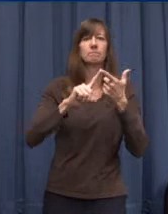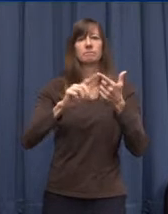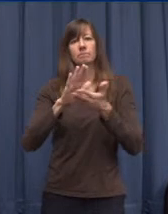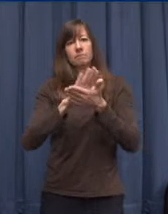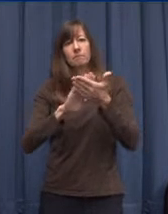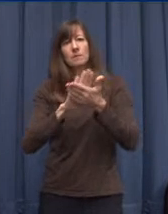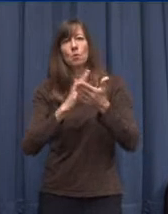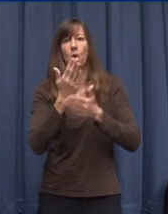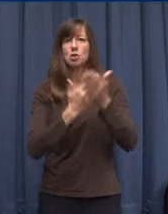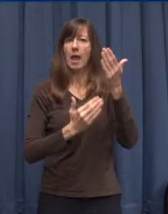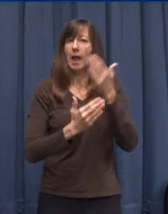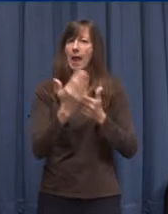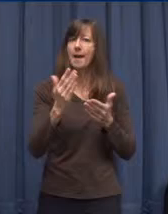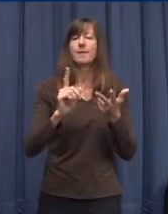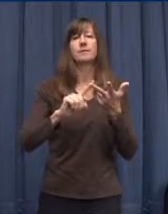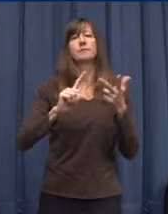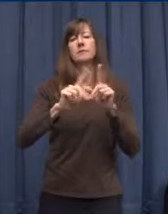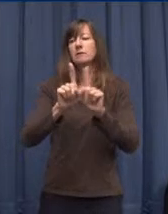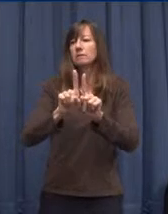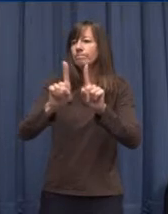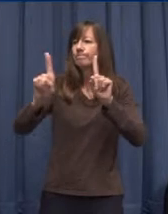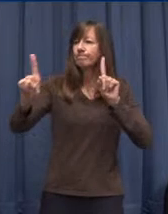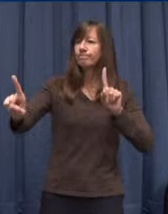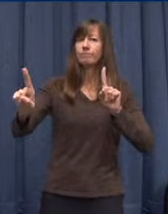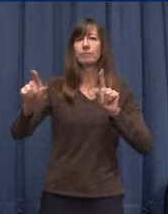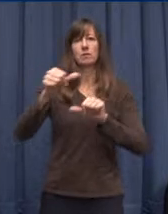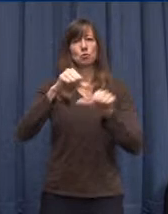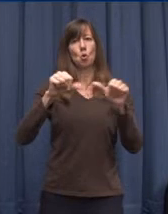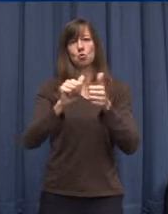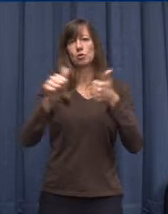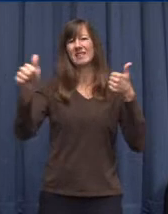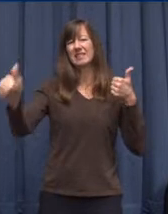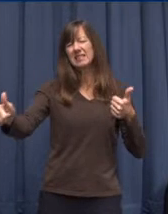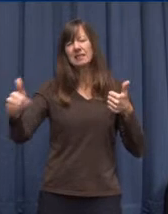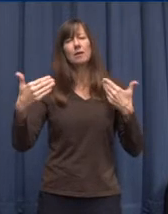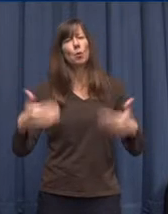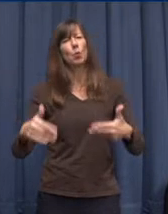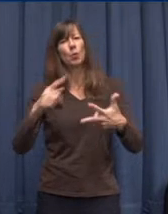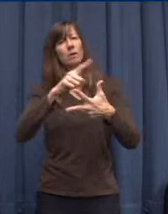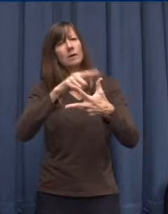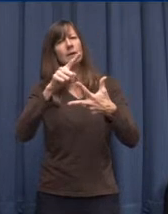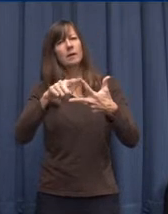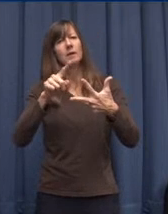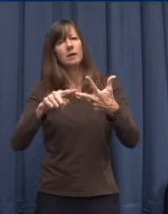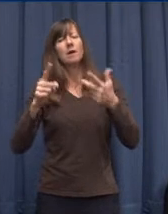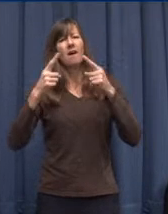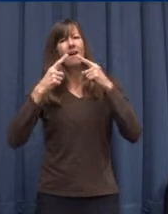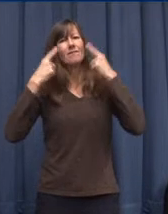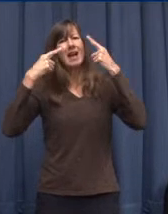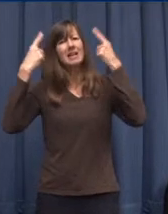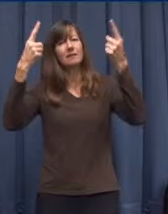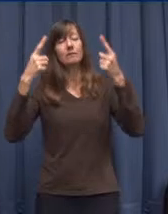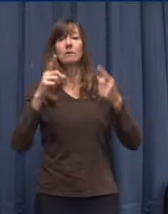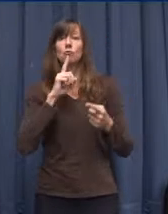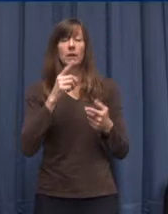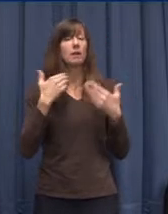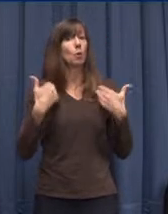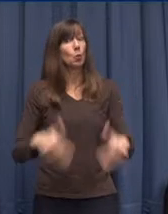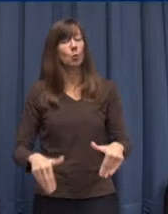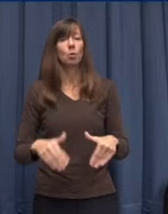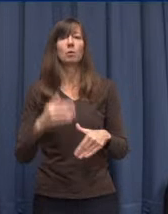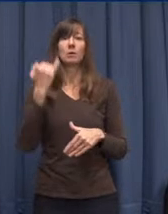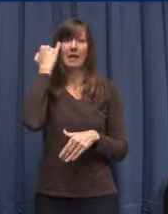work if you work them. They work if you take this as seriously when you're out and about as when